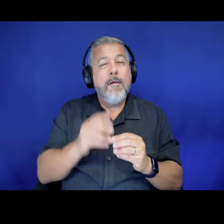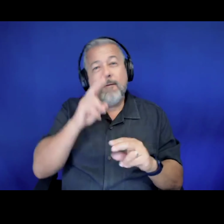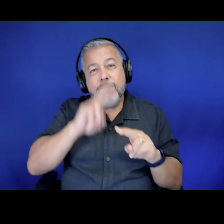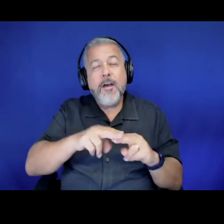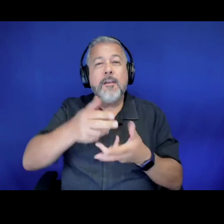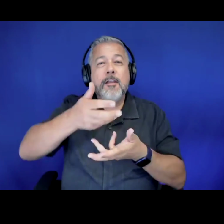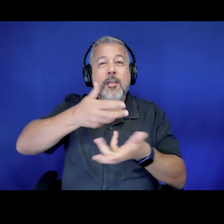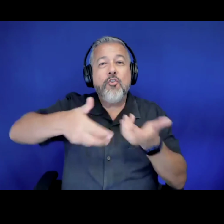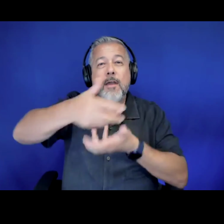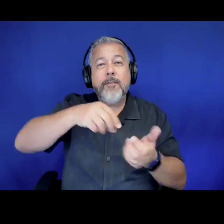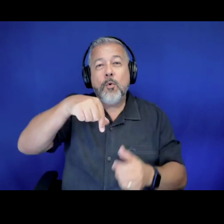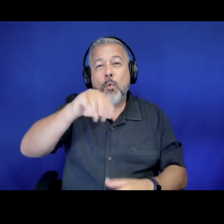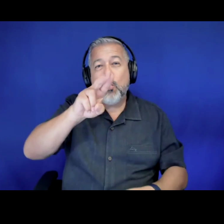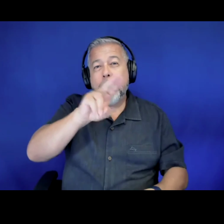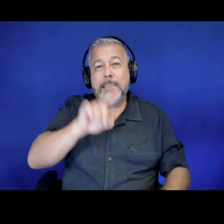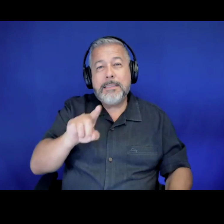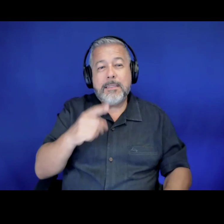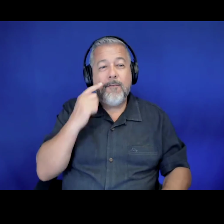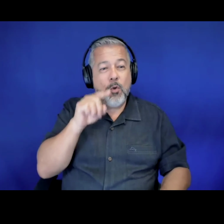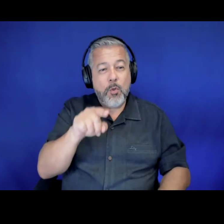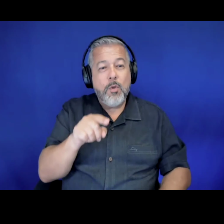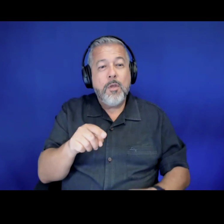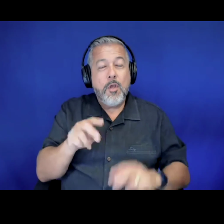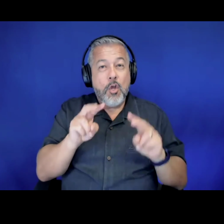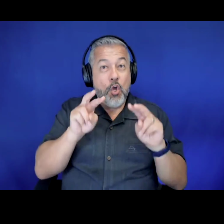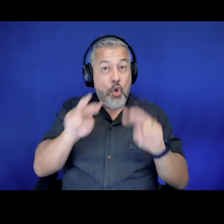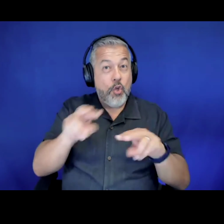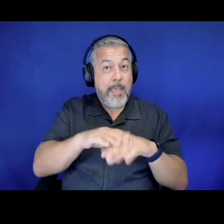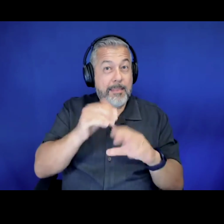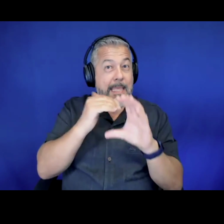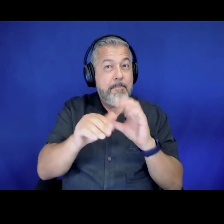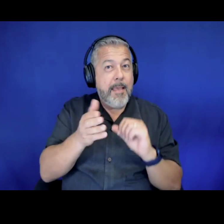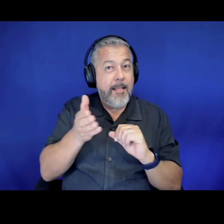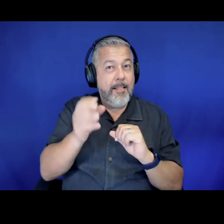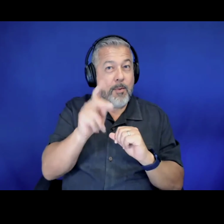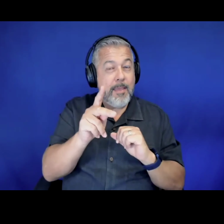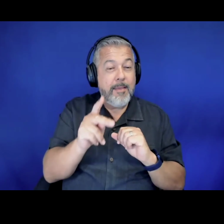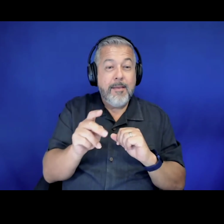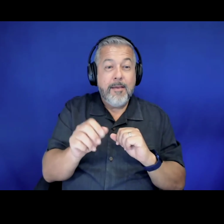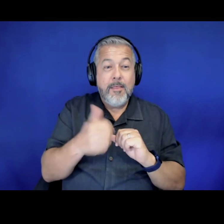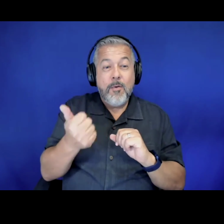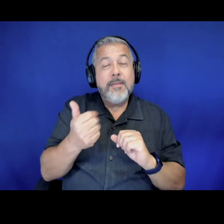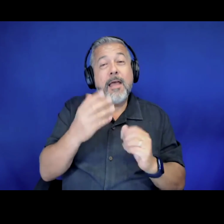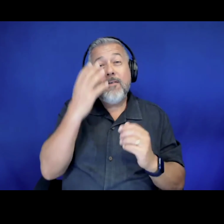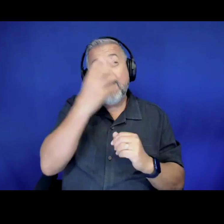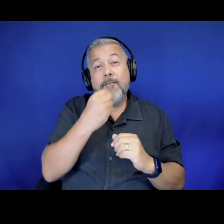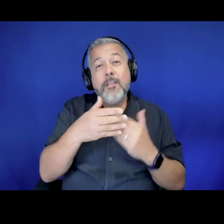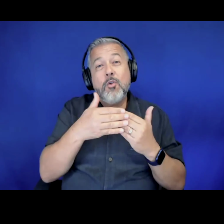interactive quiz for you. So take a look at that email. Otherwise, have a lovely